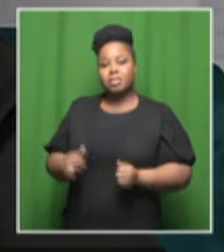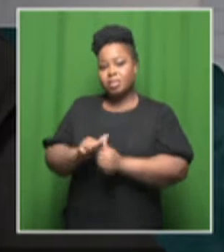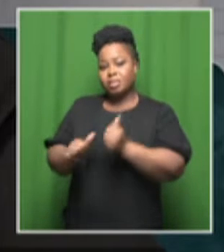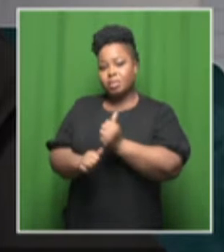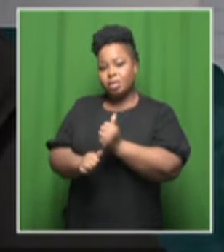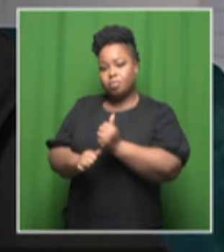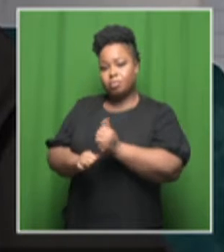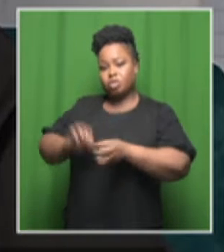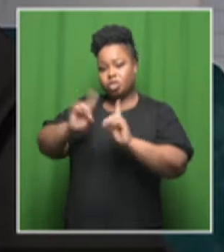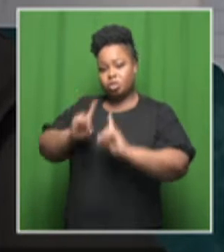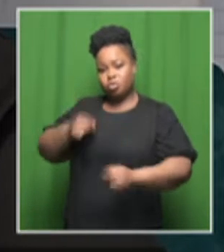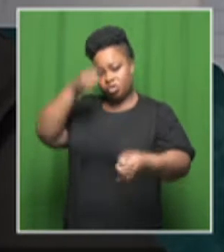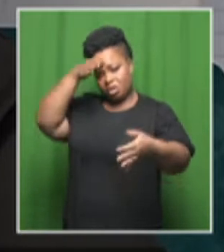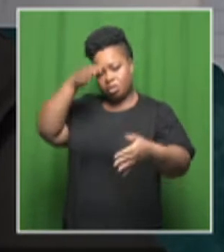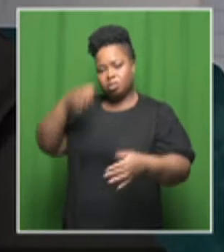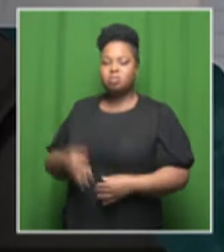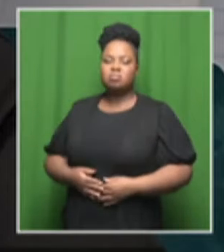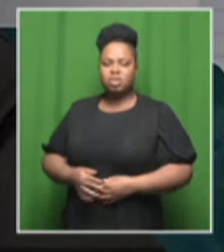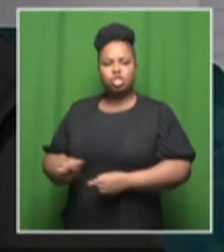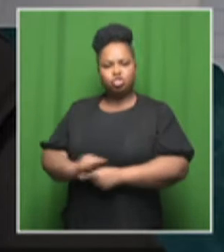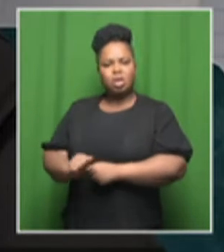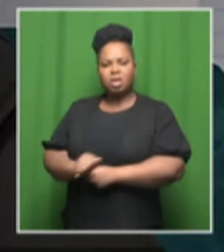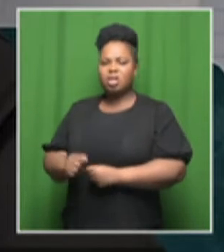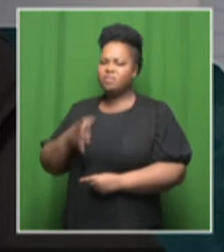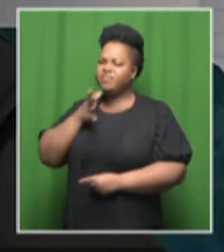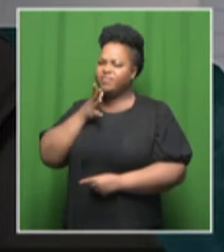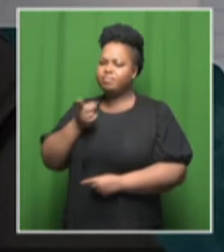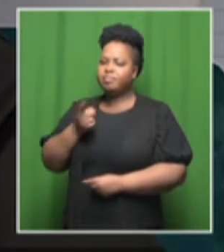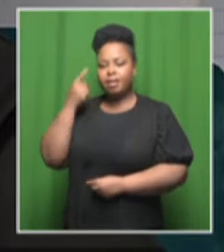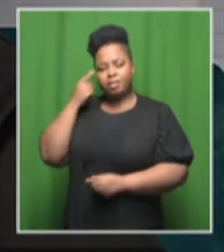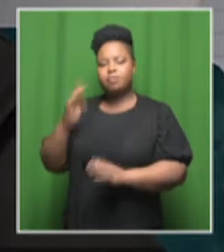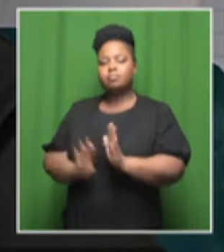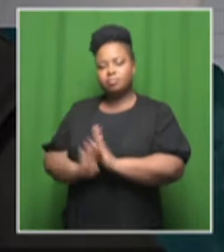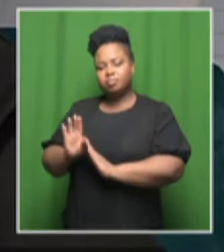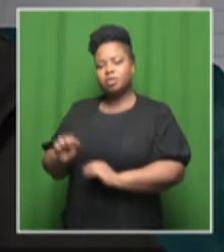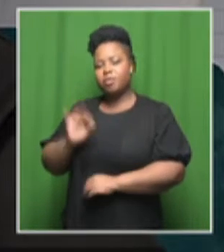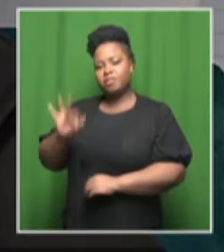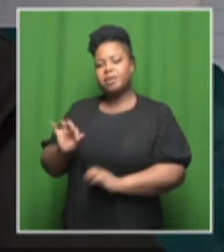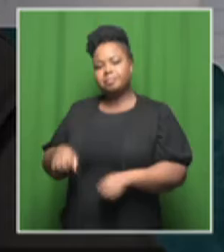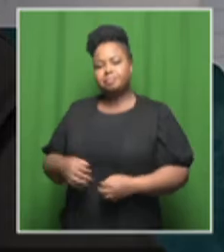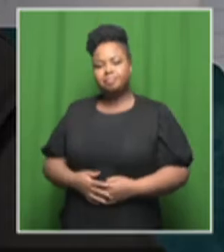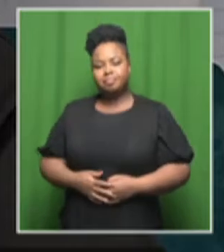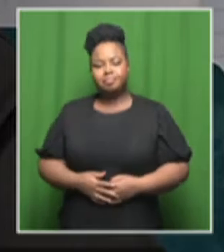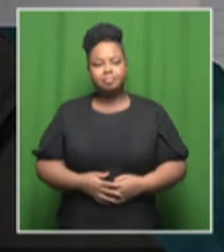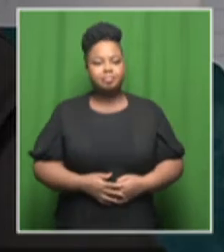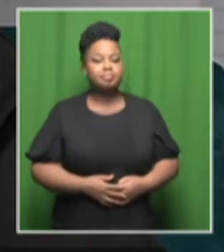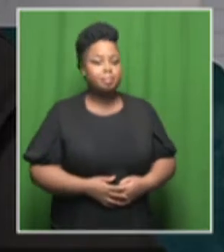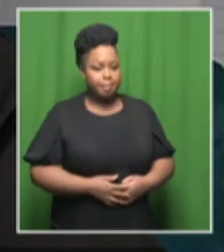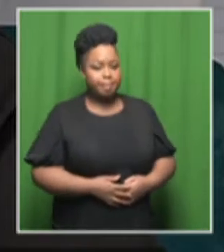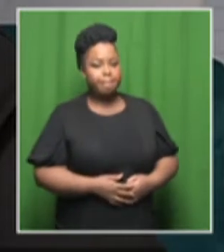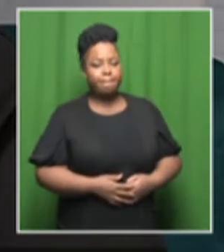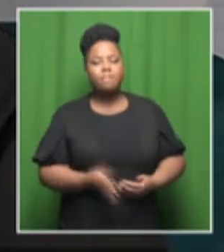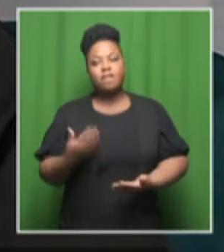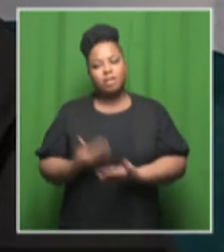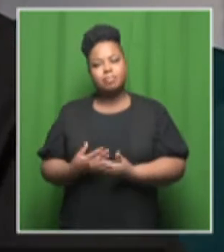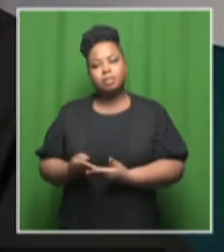subspecialists. I think it's definitely progressing in South Africa. Yeah. The